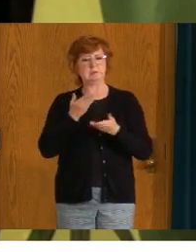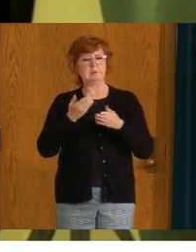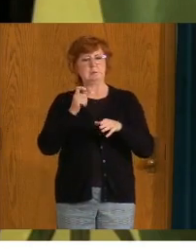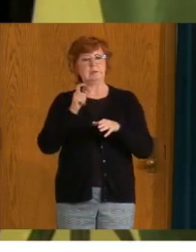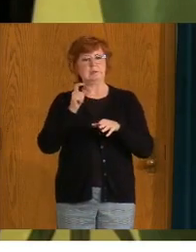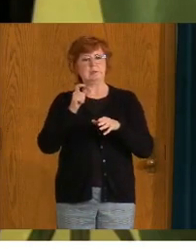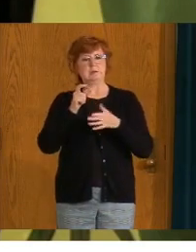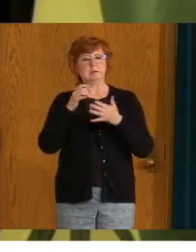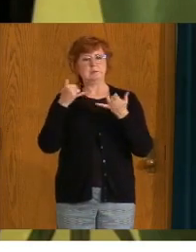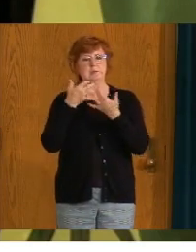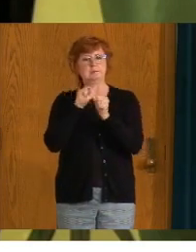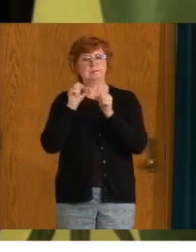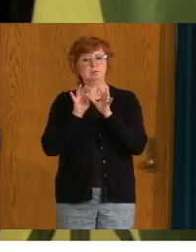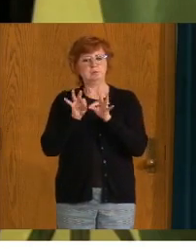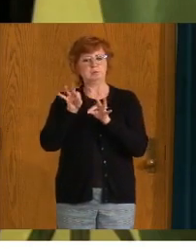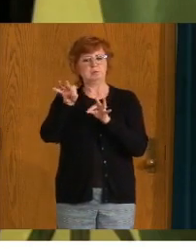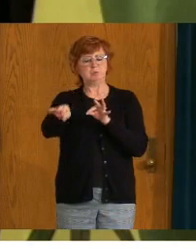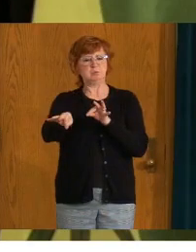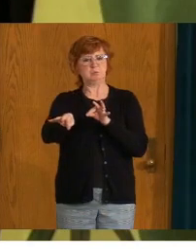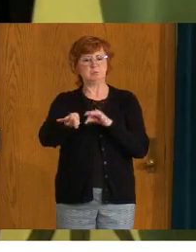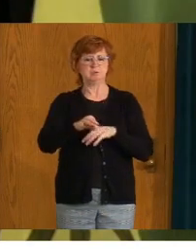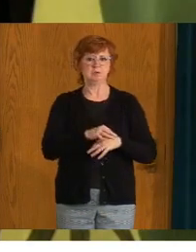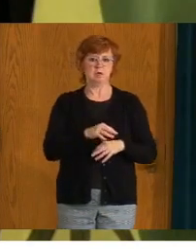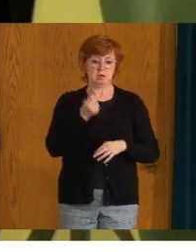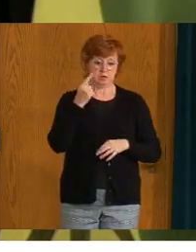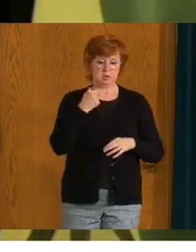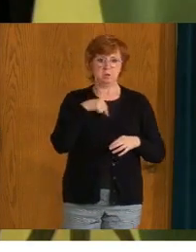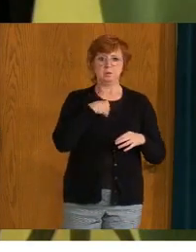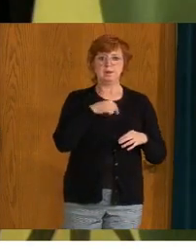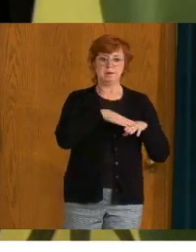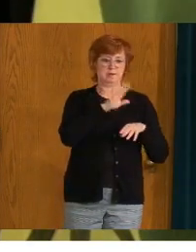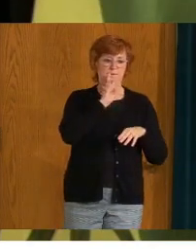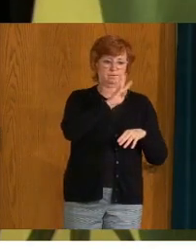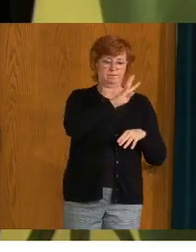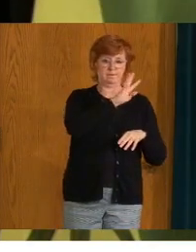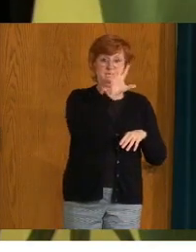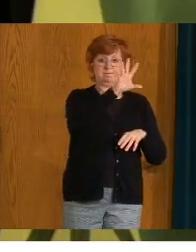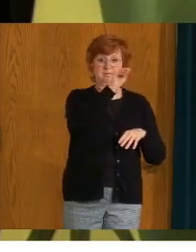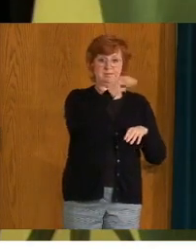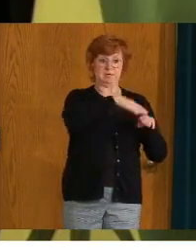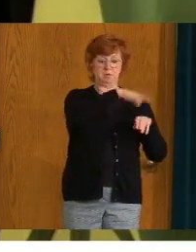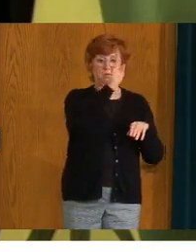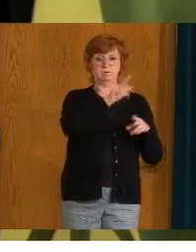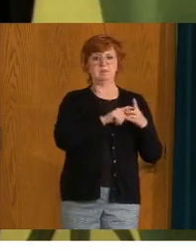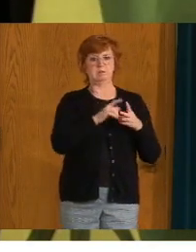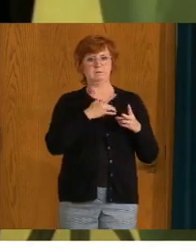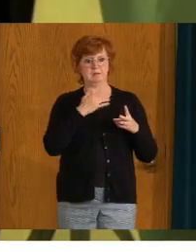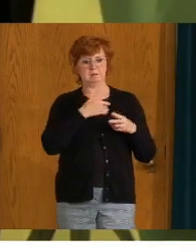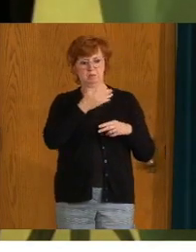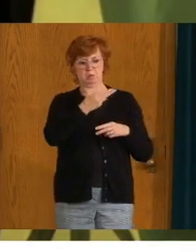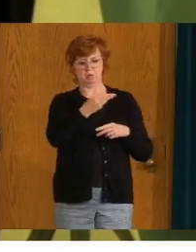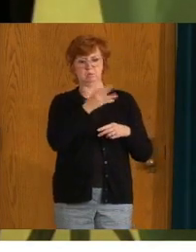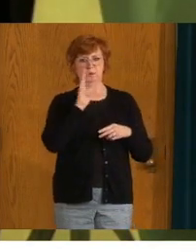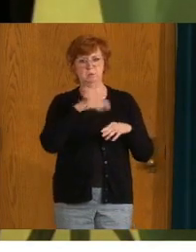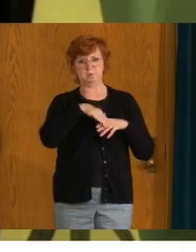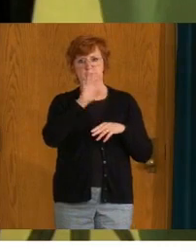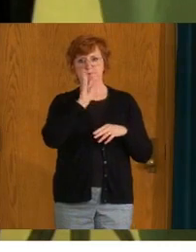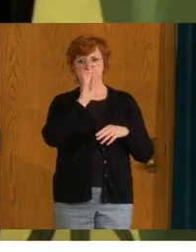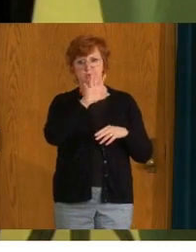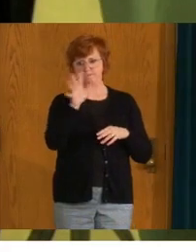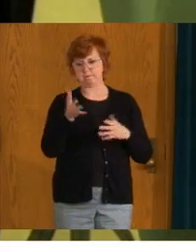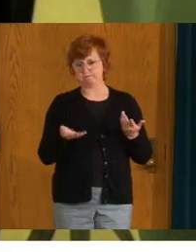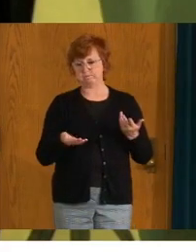very short period of time. And what we're seeing in other areas of the world, and Dr. Shahab, you'd likely most certainly add to this. Maybe Scott or Derek would like to add